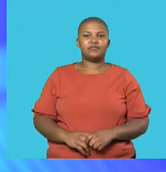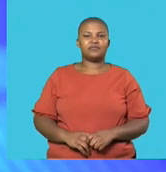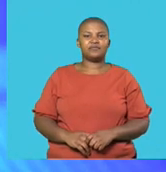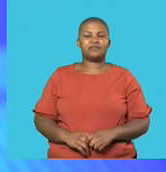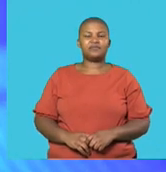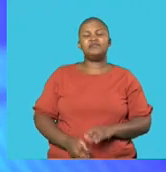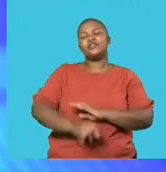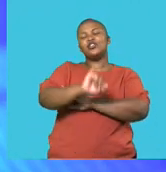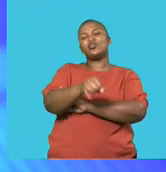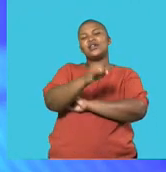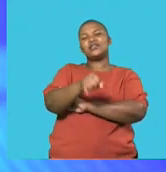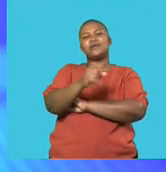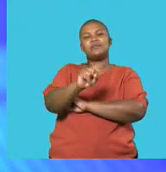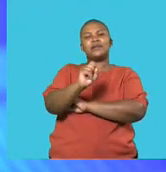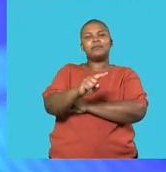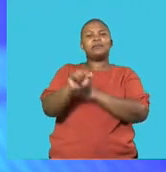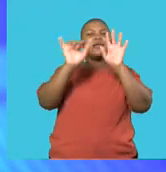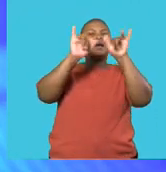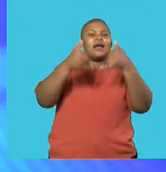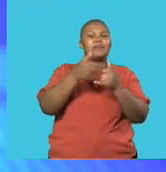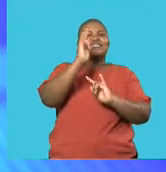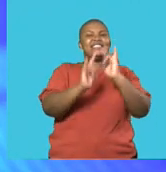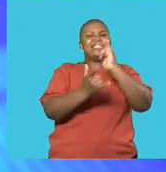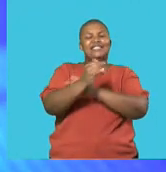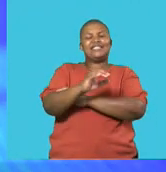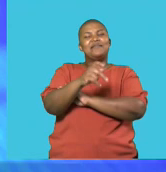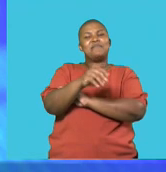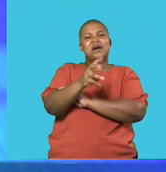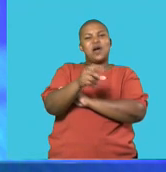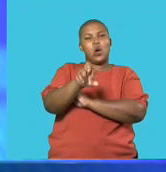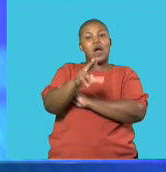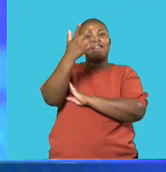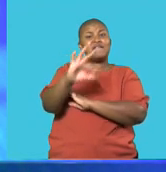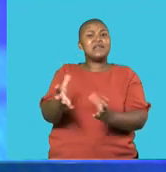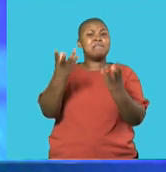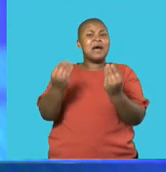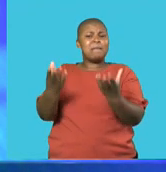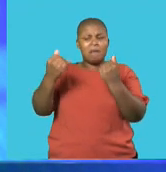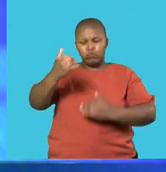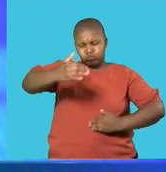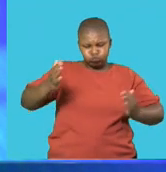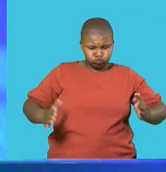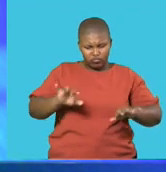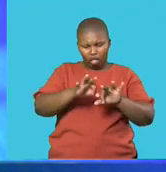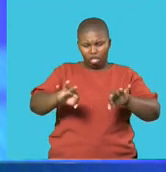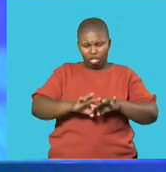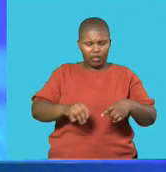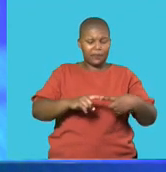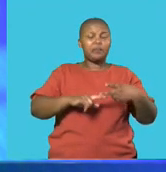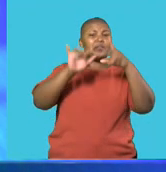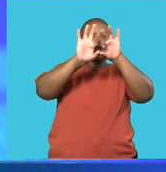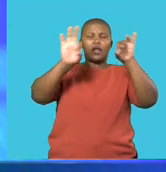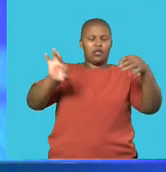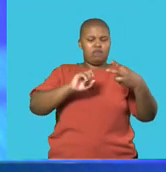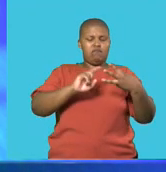Until now, the Johannesburg Power Utility Company City Power has recovered stolen transformers, streetlights and cables worth 3 million